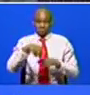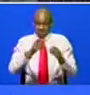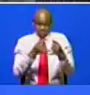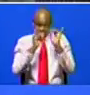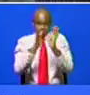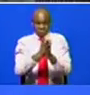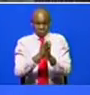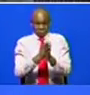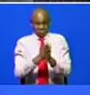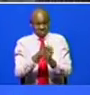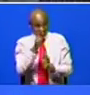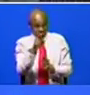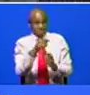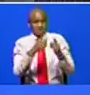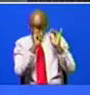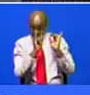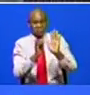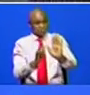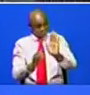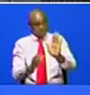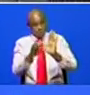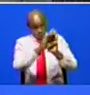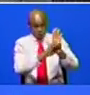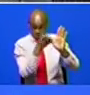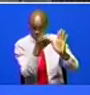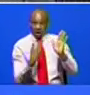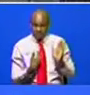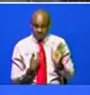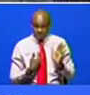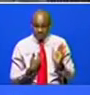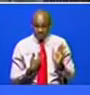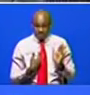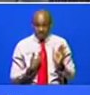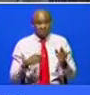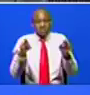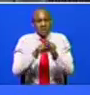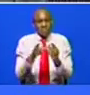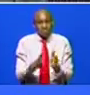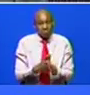Independent Electoral and Boundaries Commission, which is an independent commission. Just like